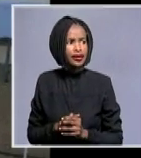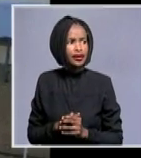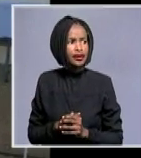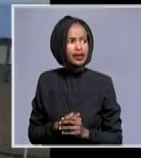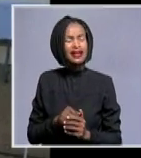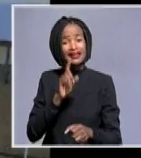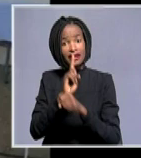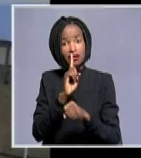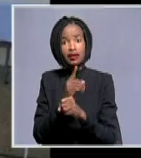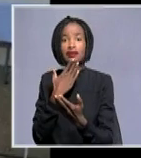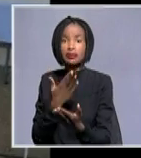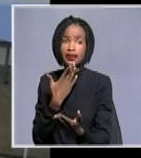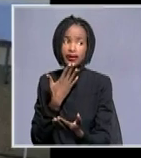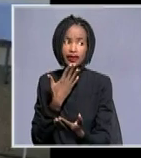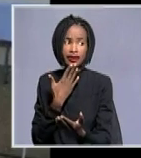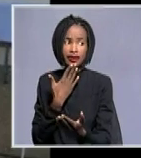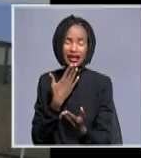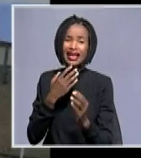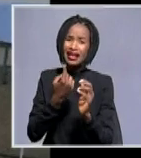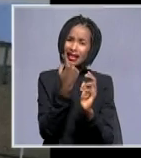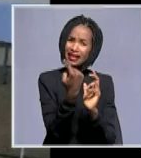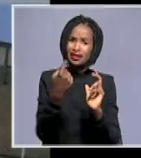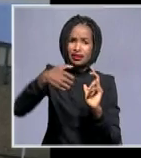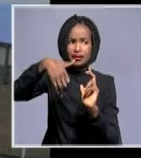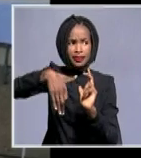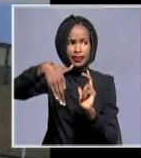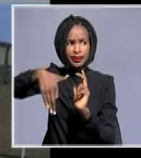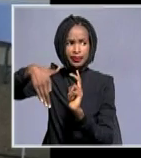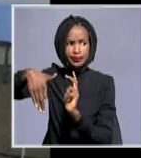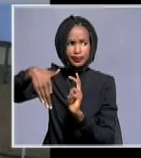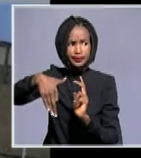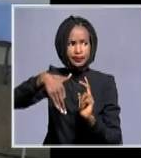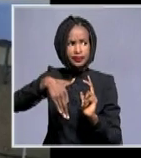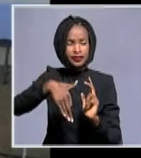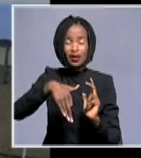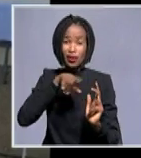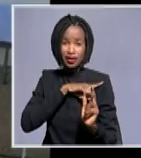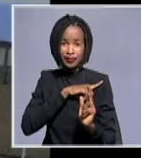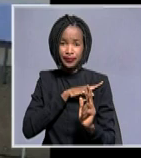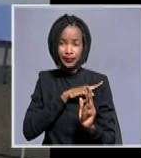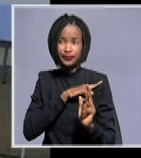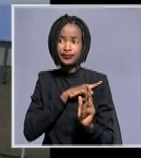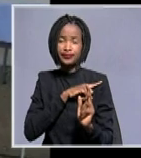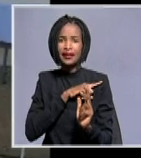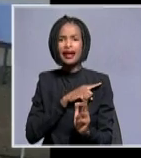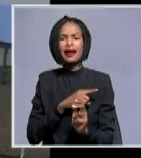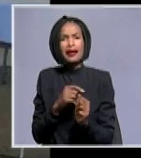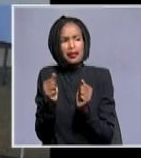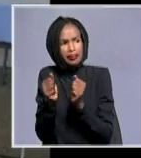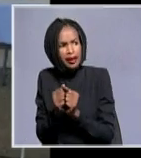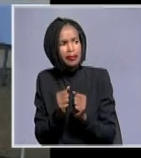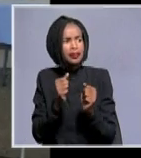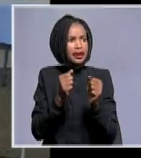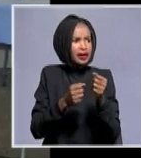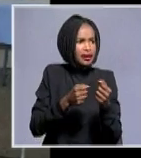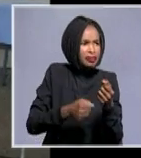sincere gratitude to you Namibians for having utilized all resources at